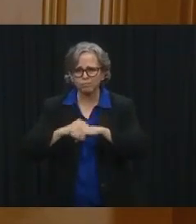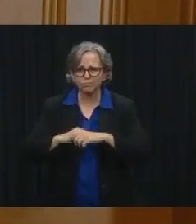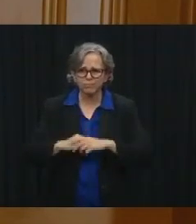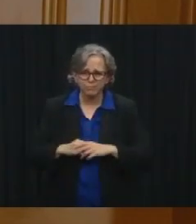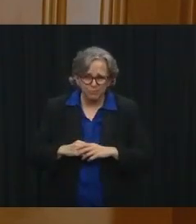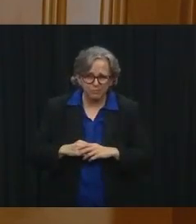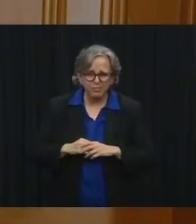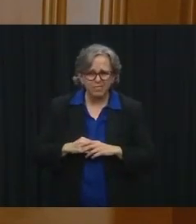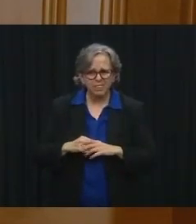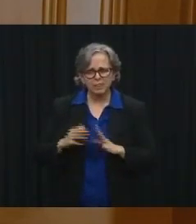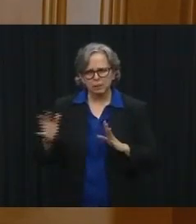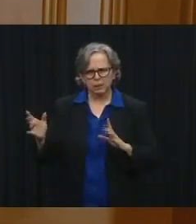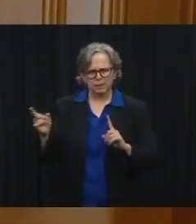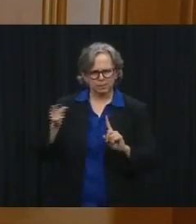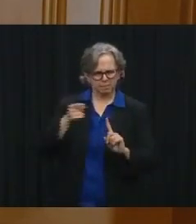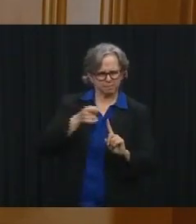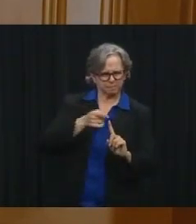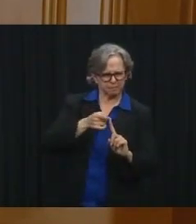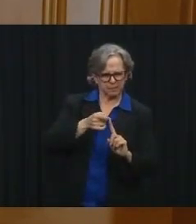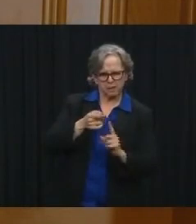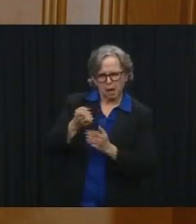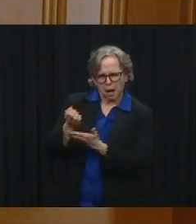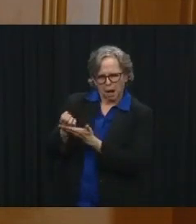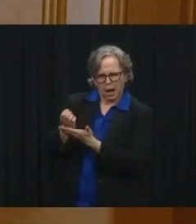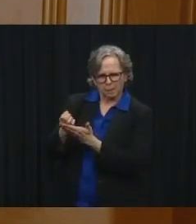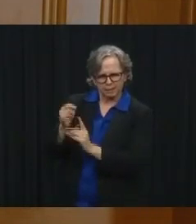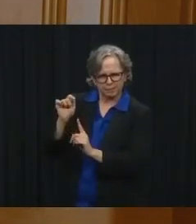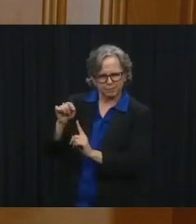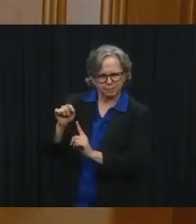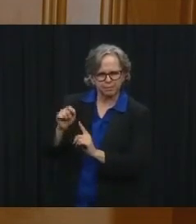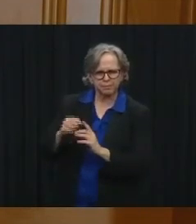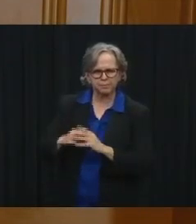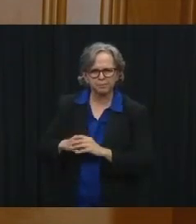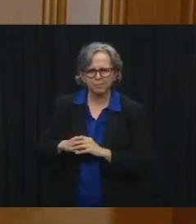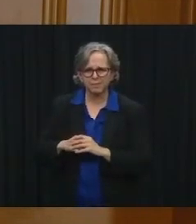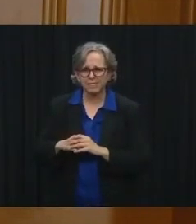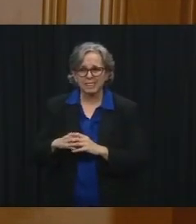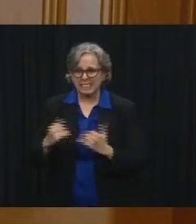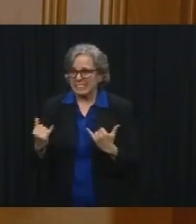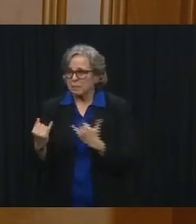I've been asked, I was asked this morning, as well as last night,